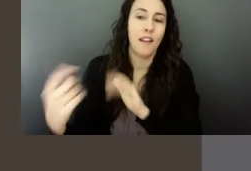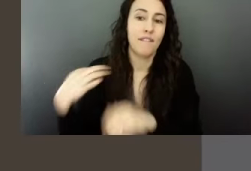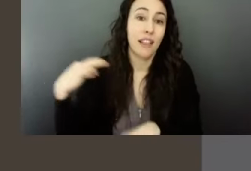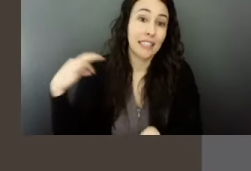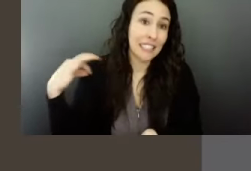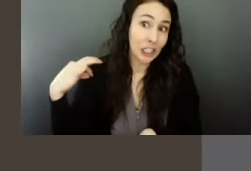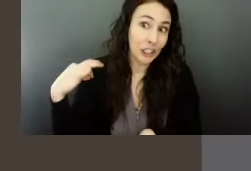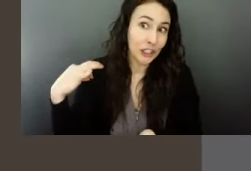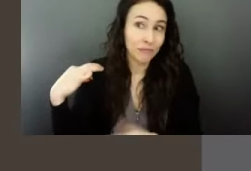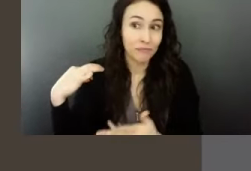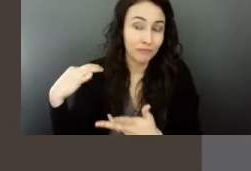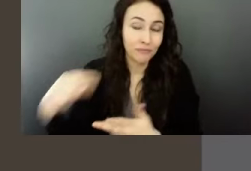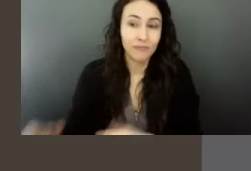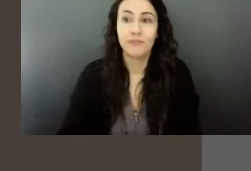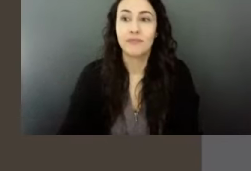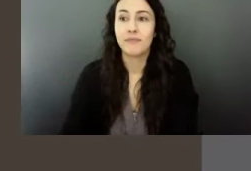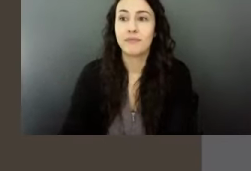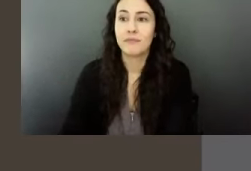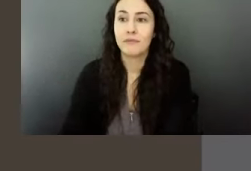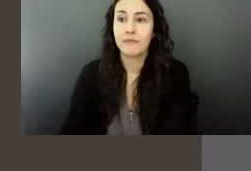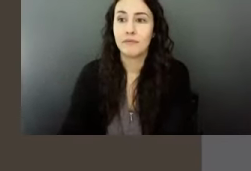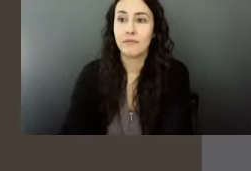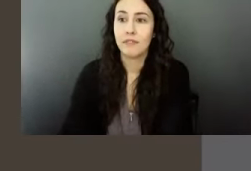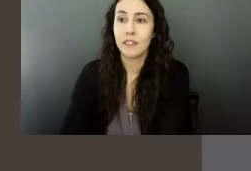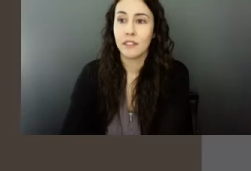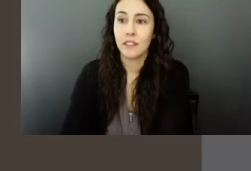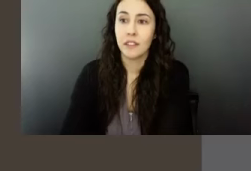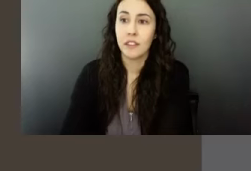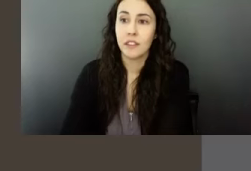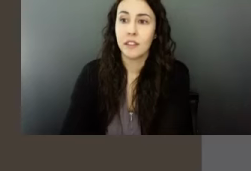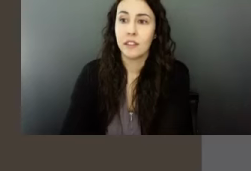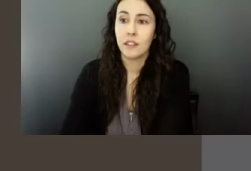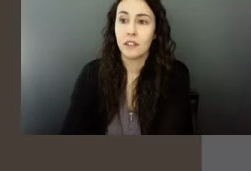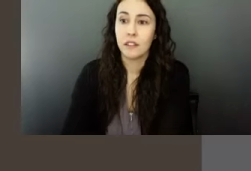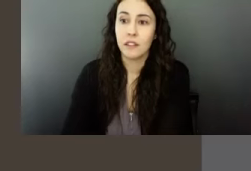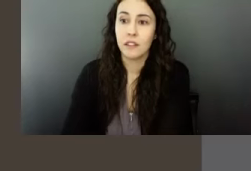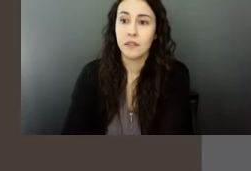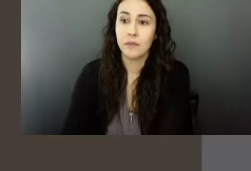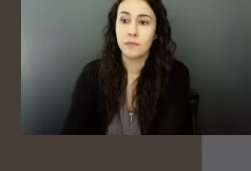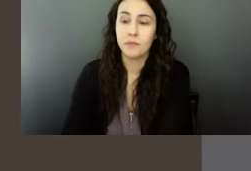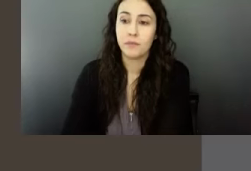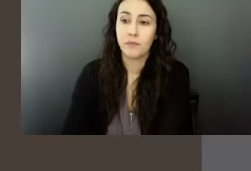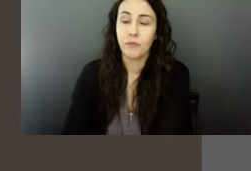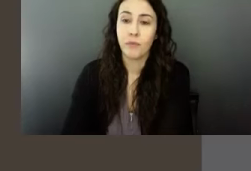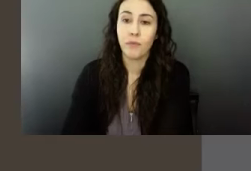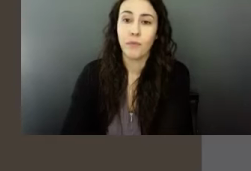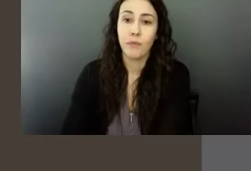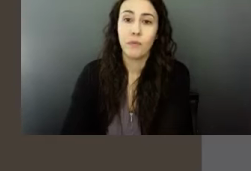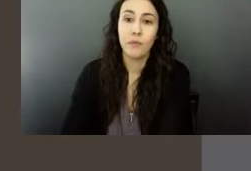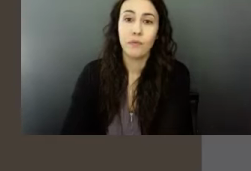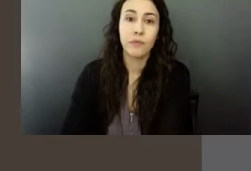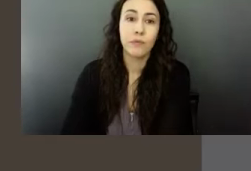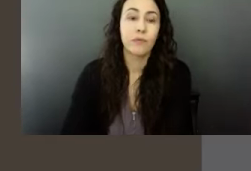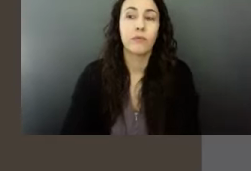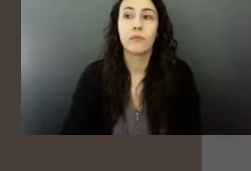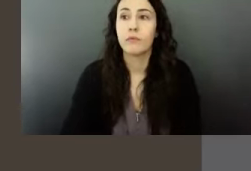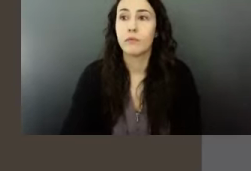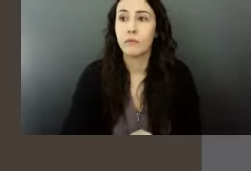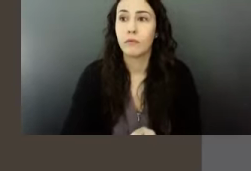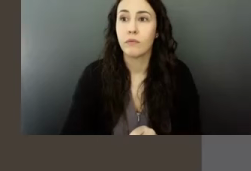volunteer to be a speaker for your group. That was the group that looked at a mythology English essay. So would someone from